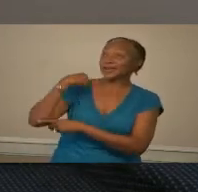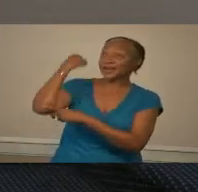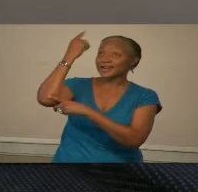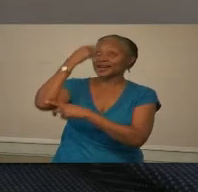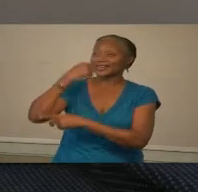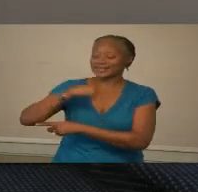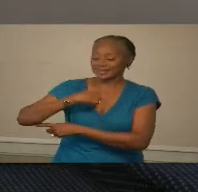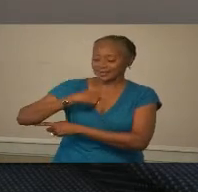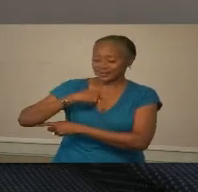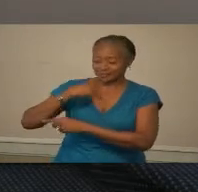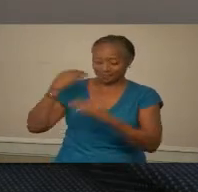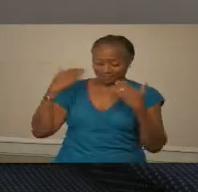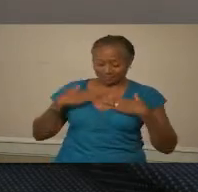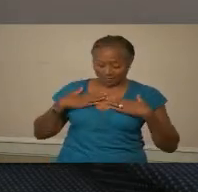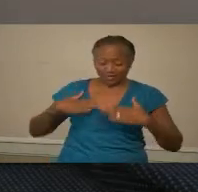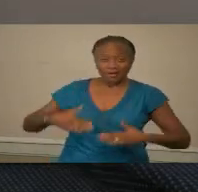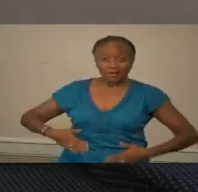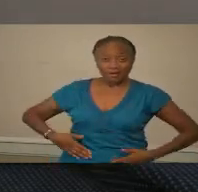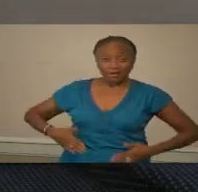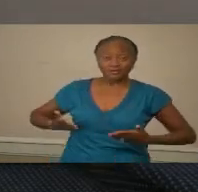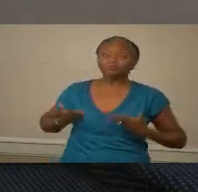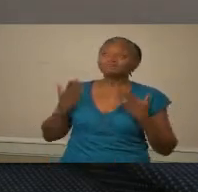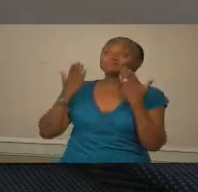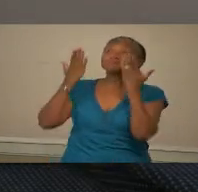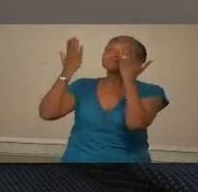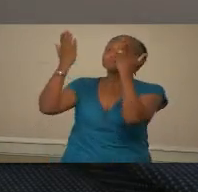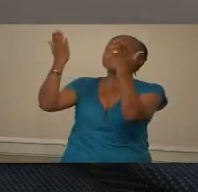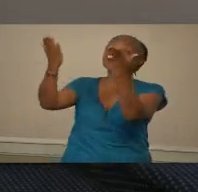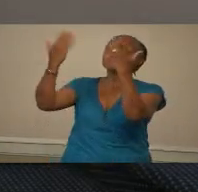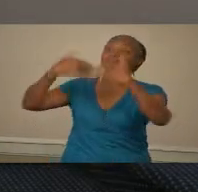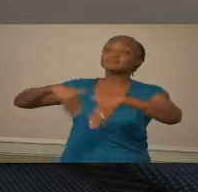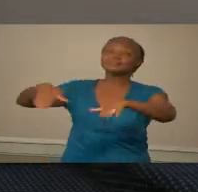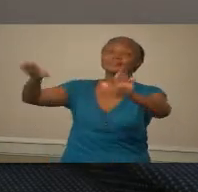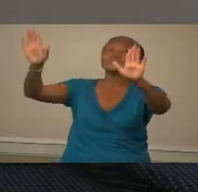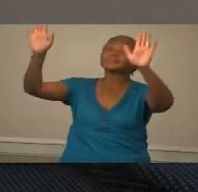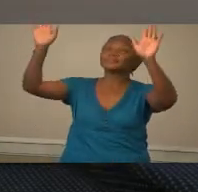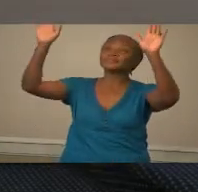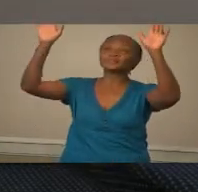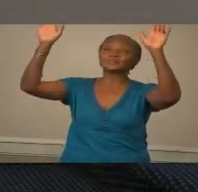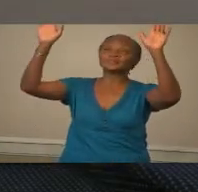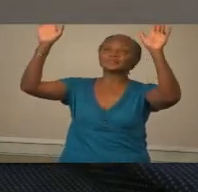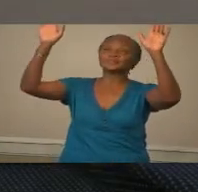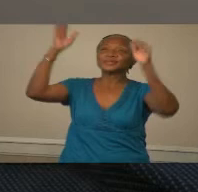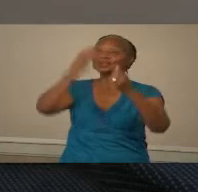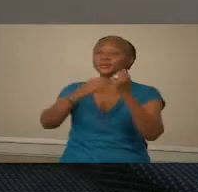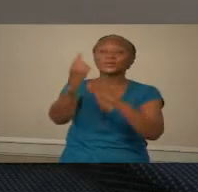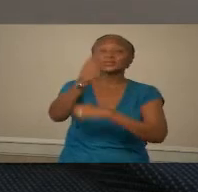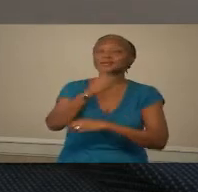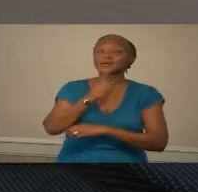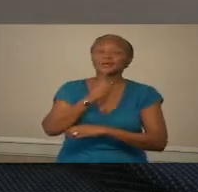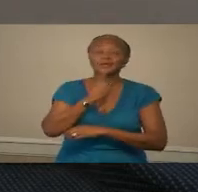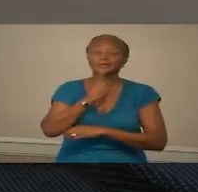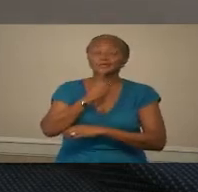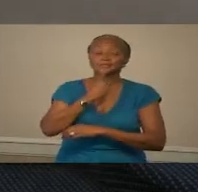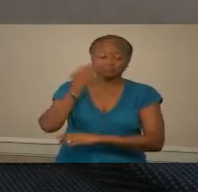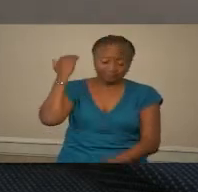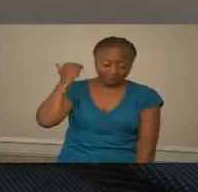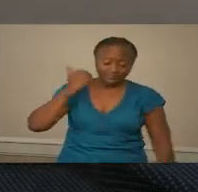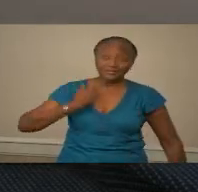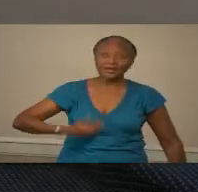present my life to you. say,